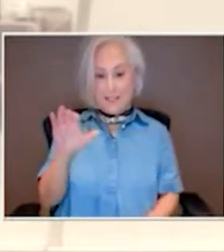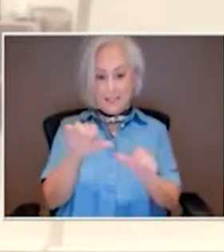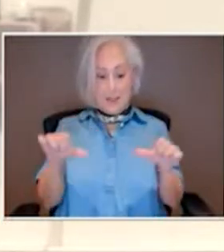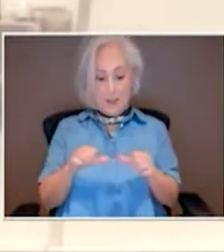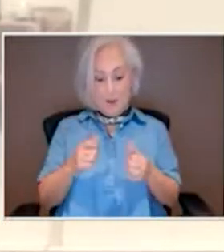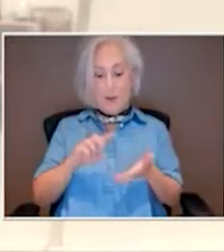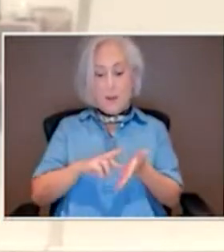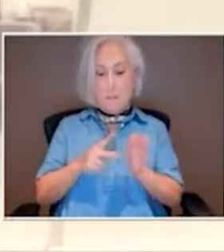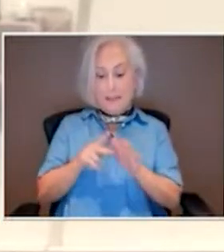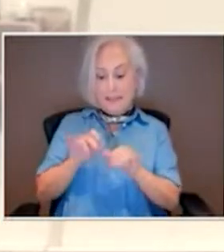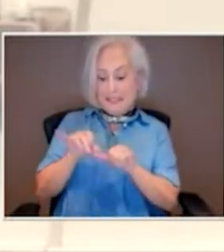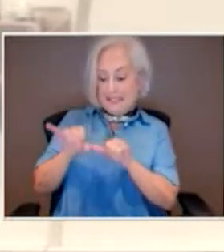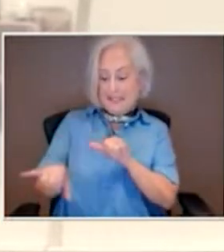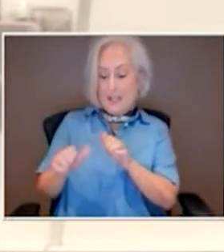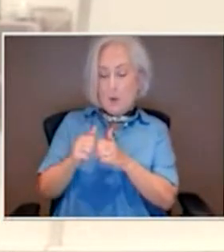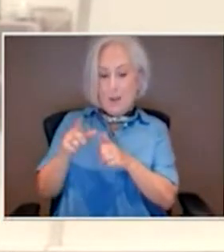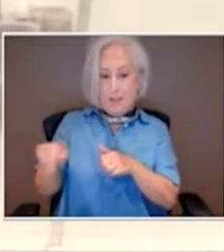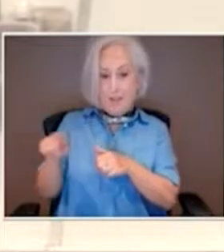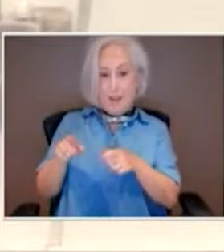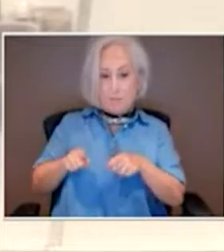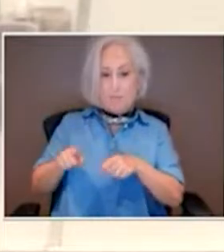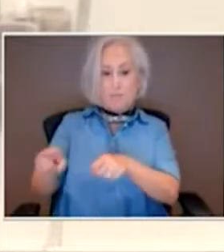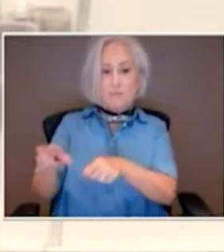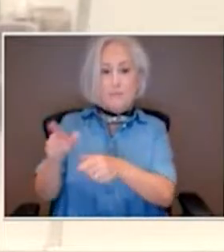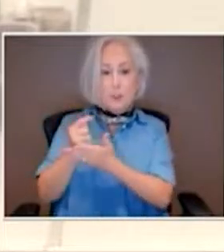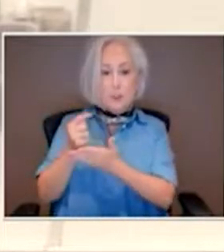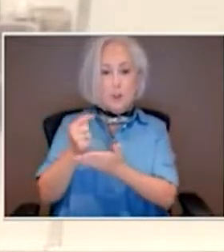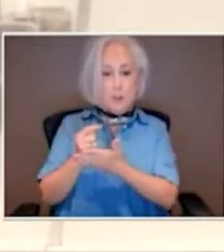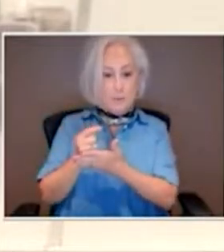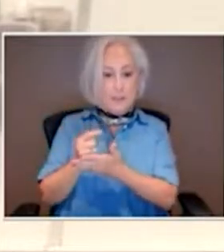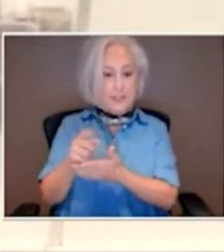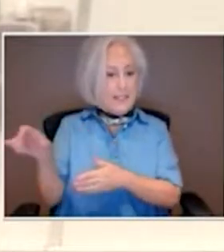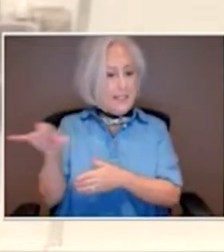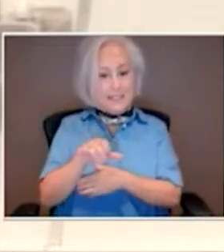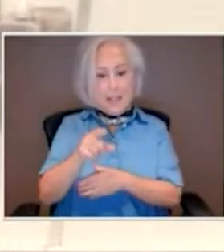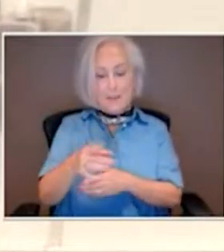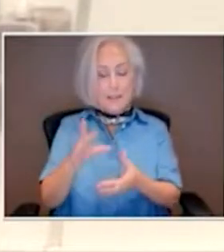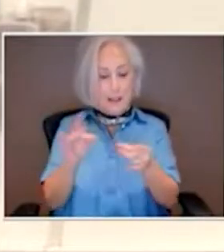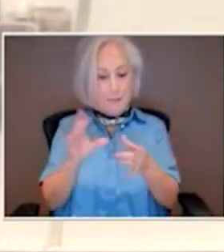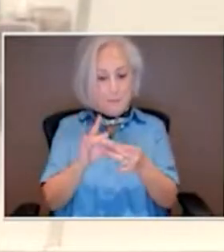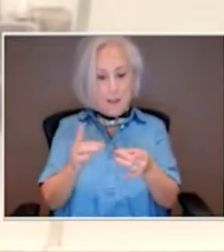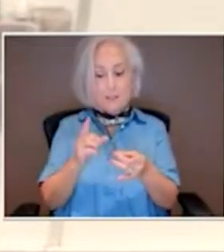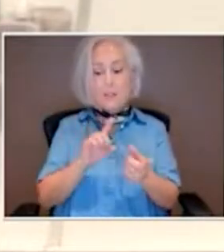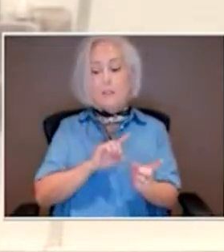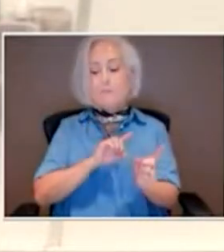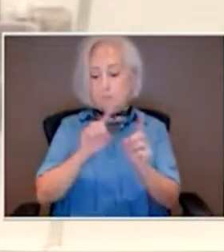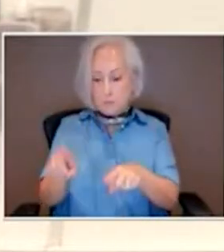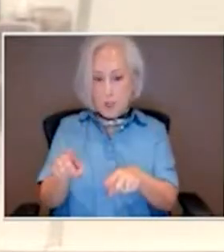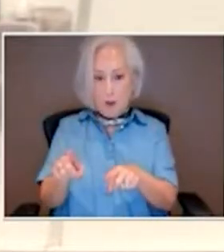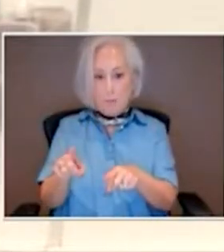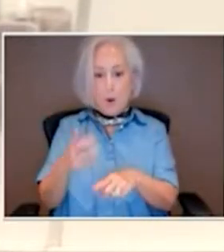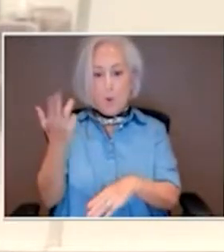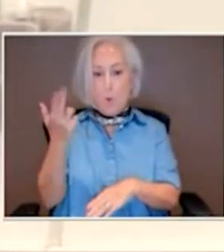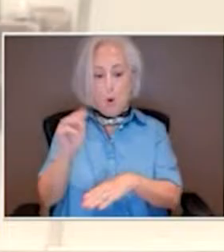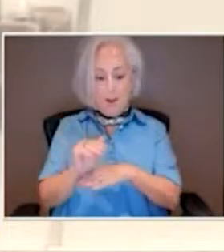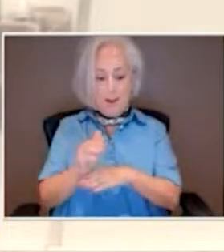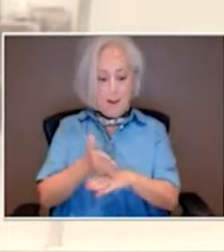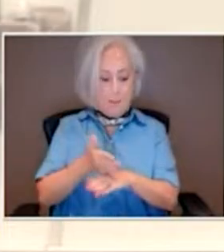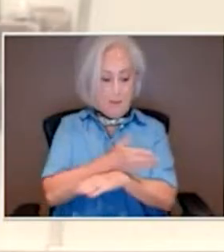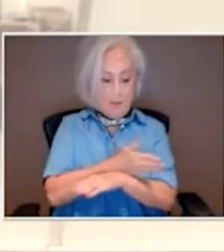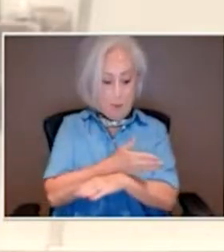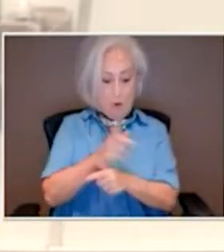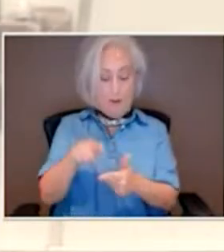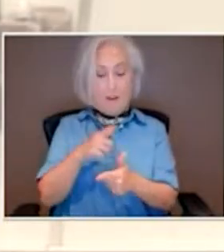with them for the duration of my treatment. So just like they were talking about, I would come up the night before and have chemo all day